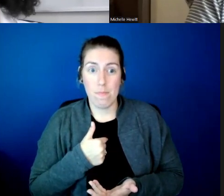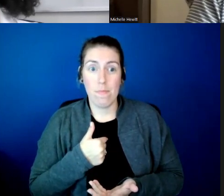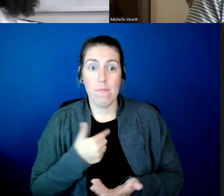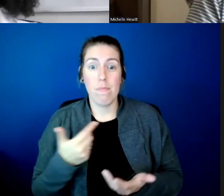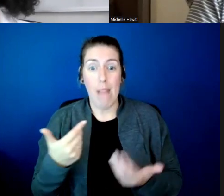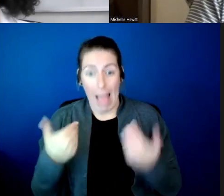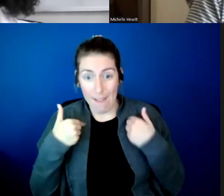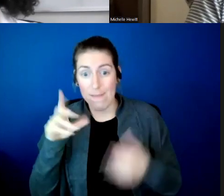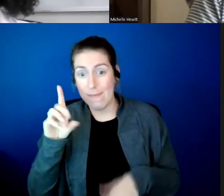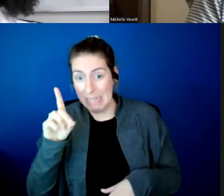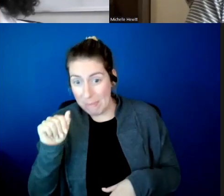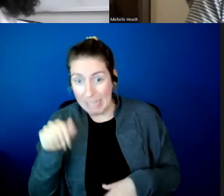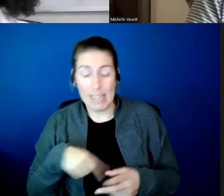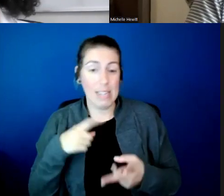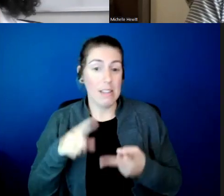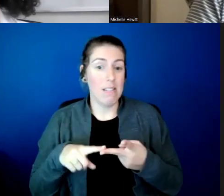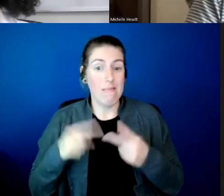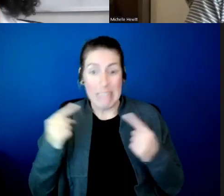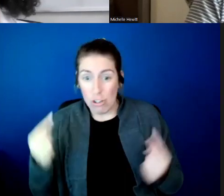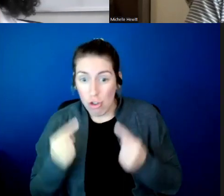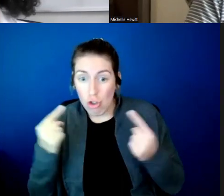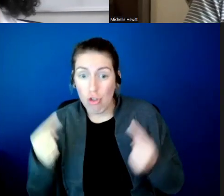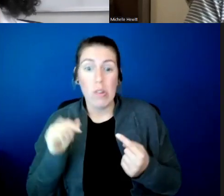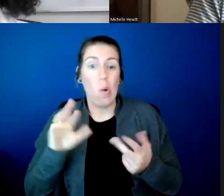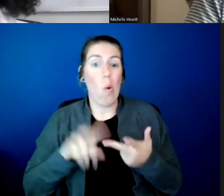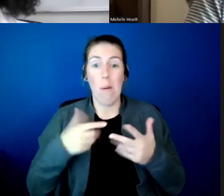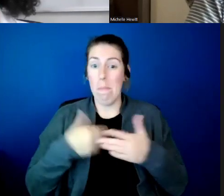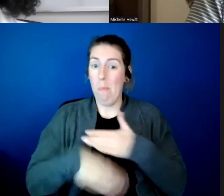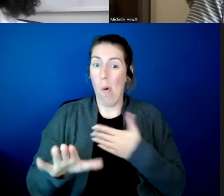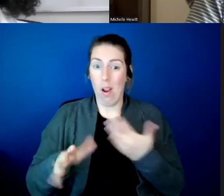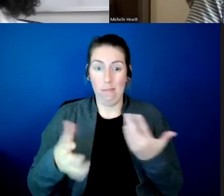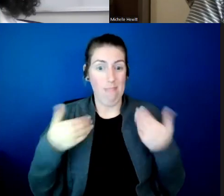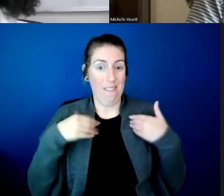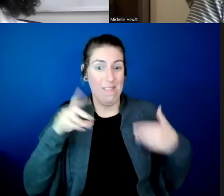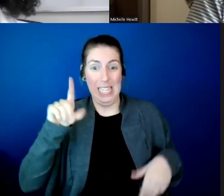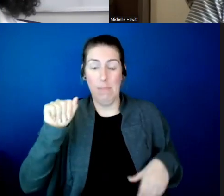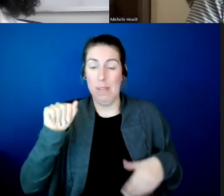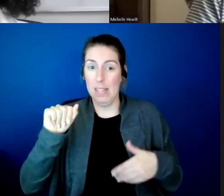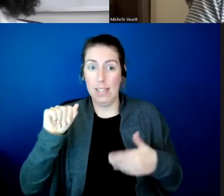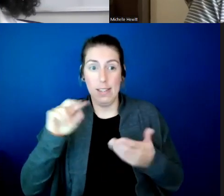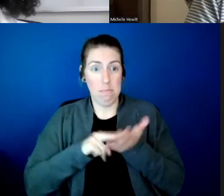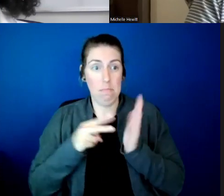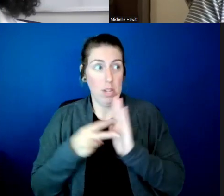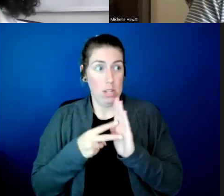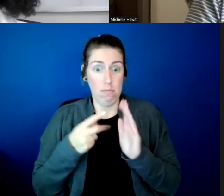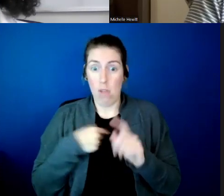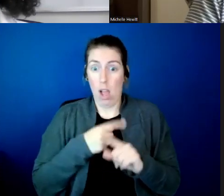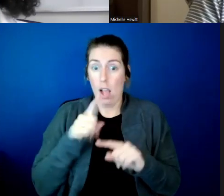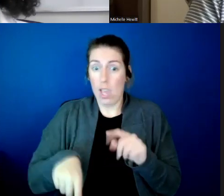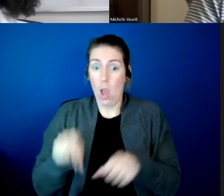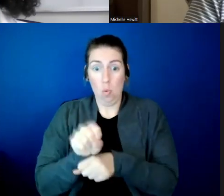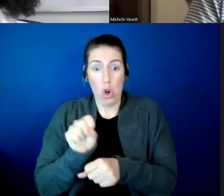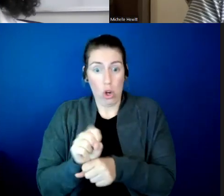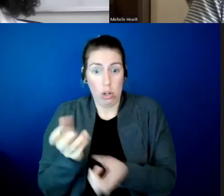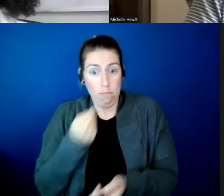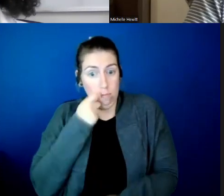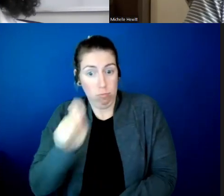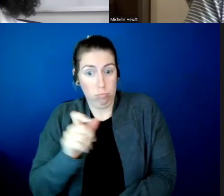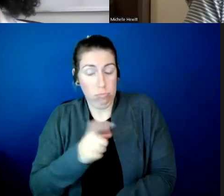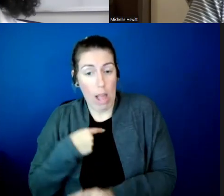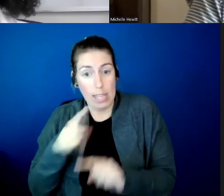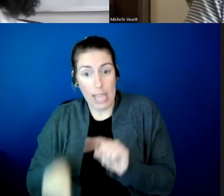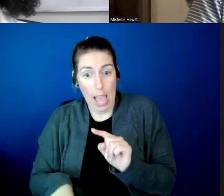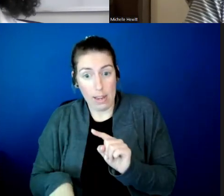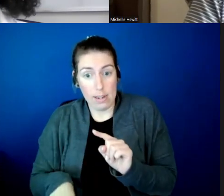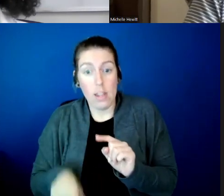disability, or they are born with a congenital disability that means that they are never able to work. And those people deserve